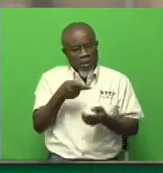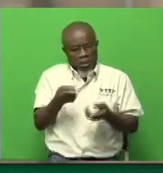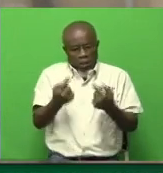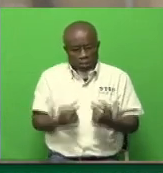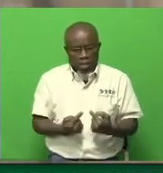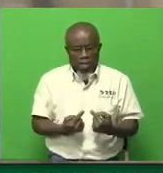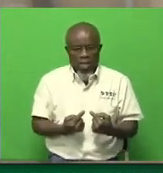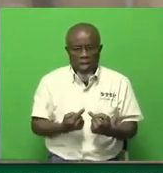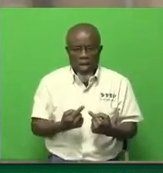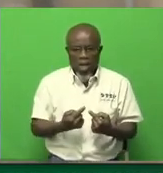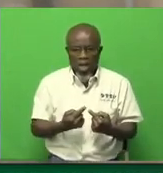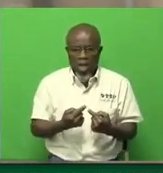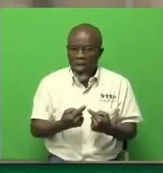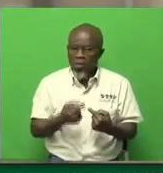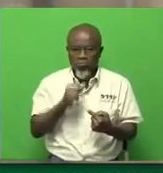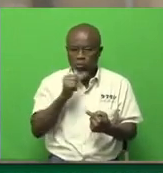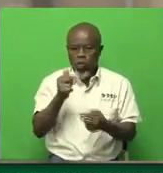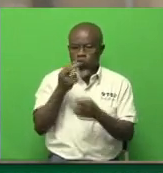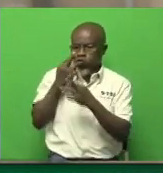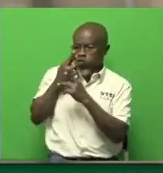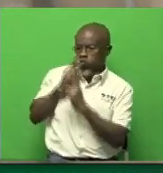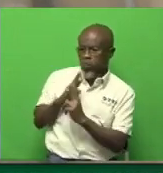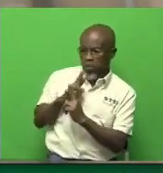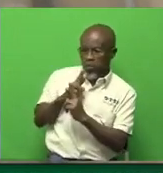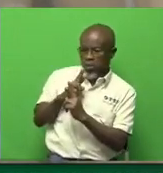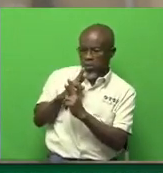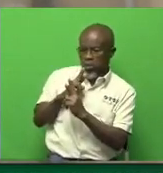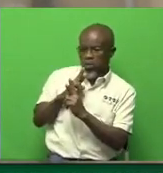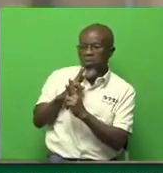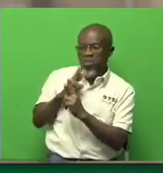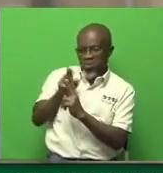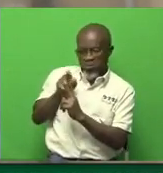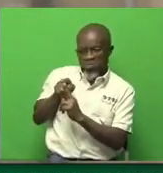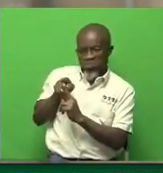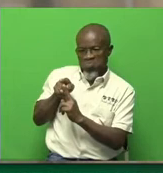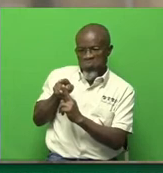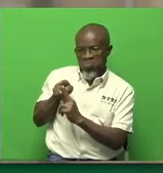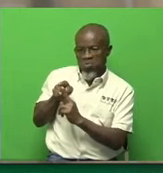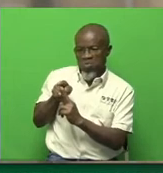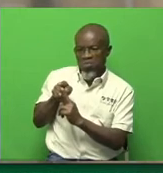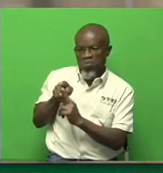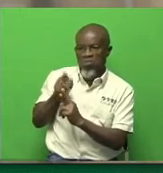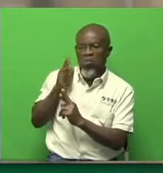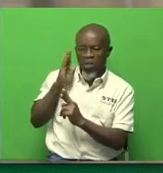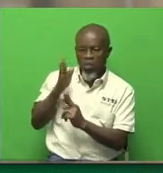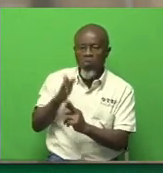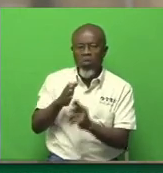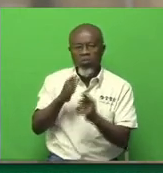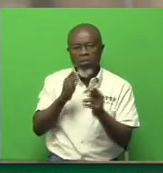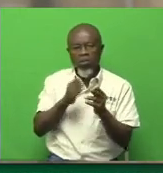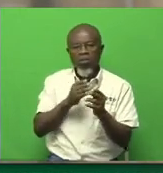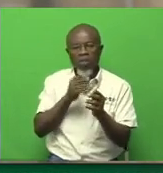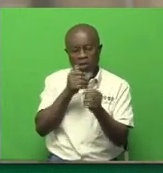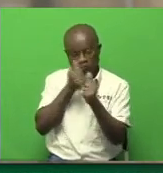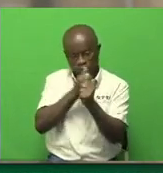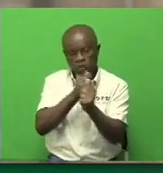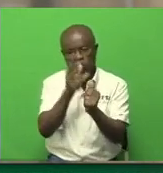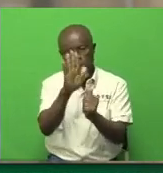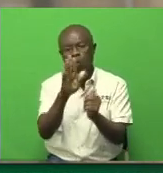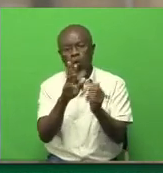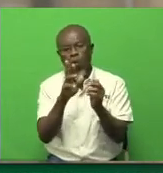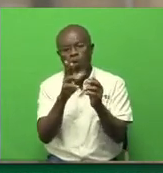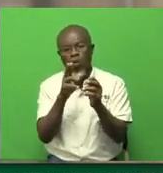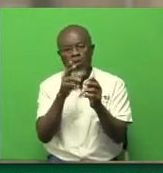office holder any member of this house and um but I will be guided by your ruling but